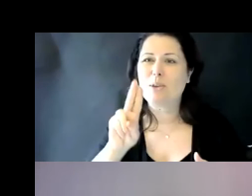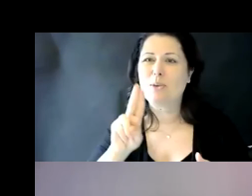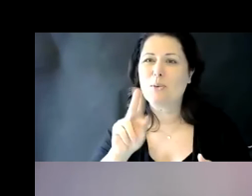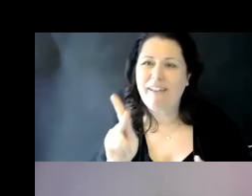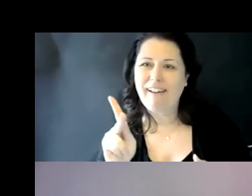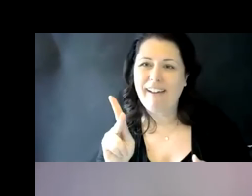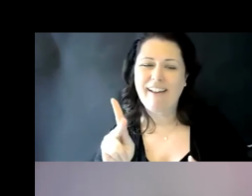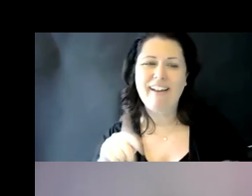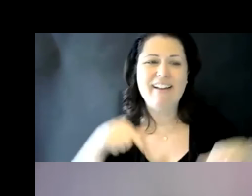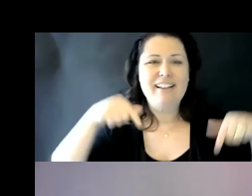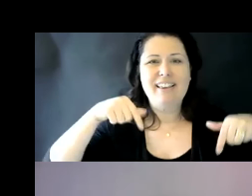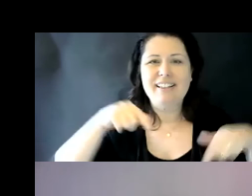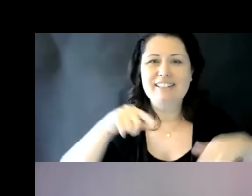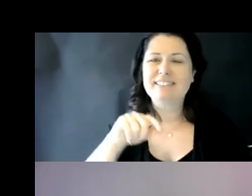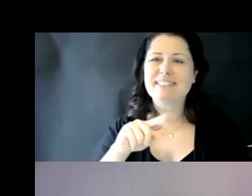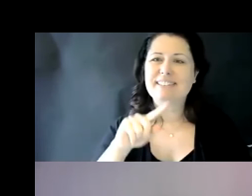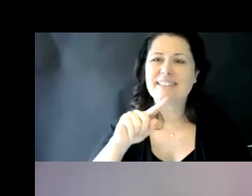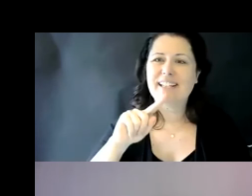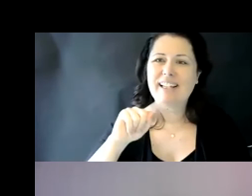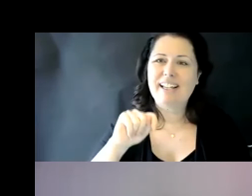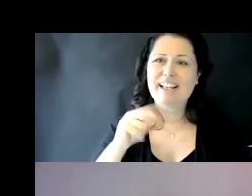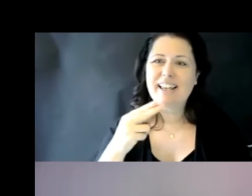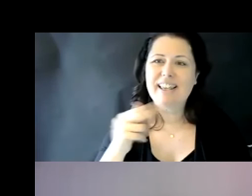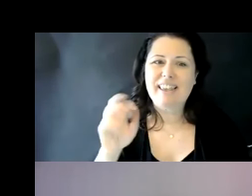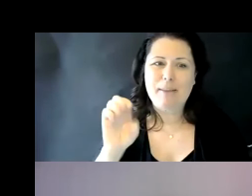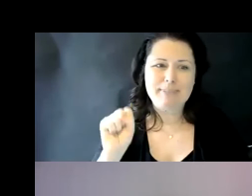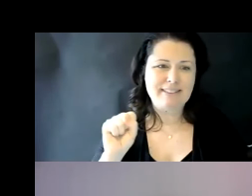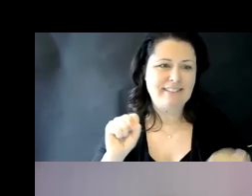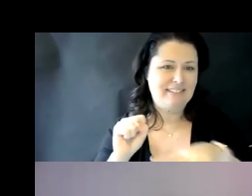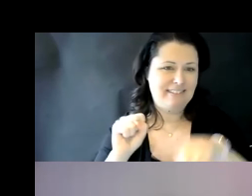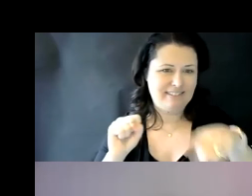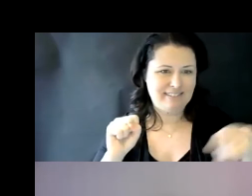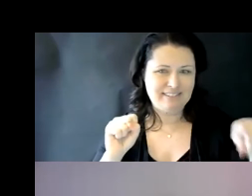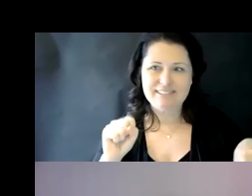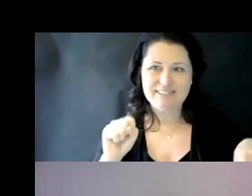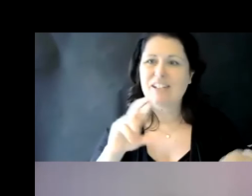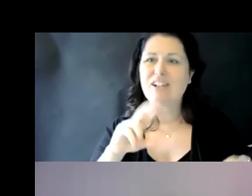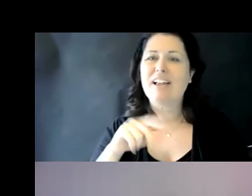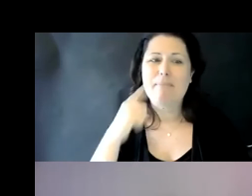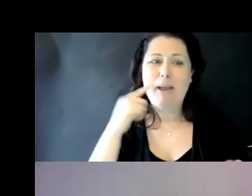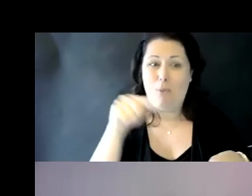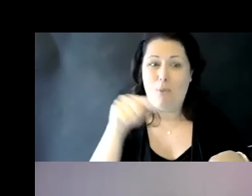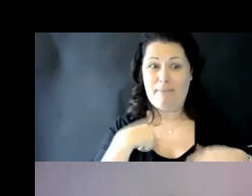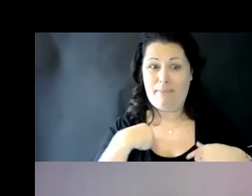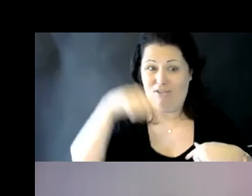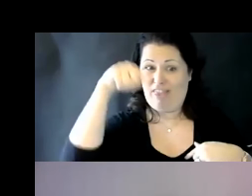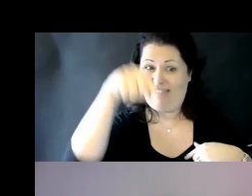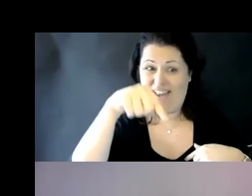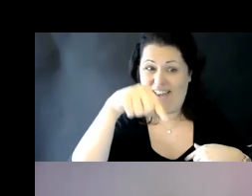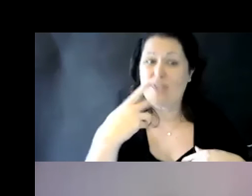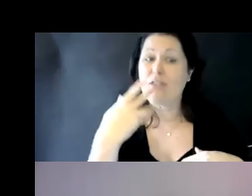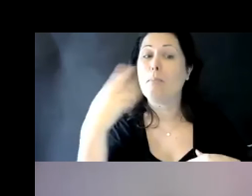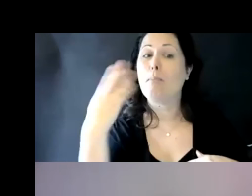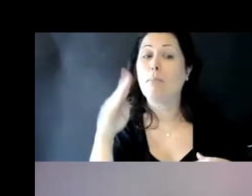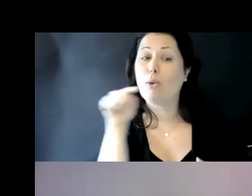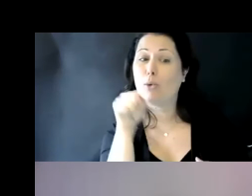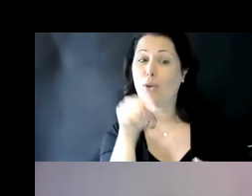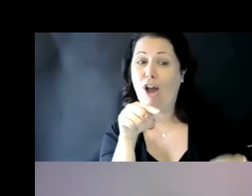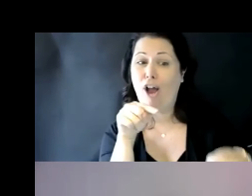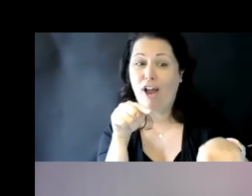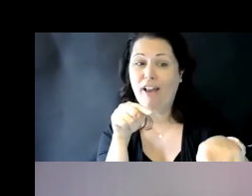in, this is the Thames, this is London, and you will see here, if you can see my pointer, this is where I am exactly now, which is